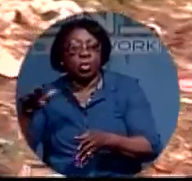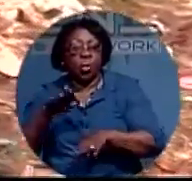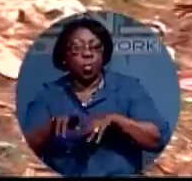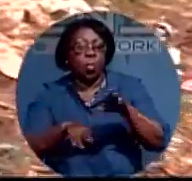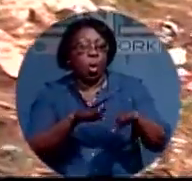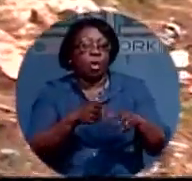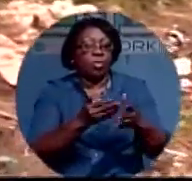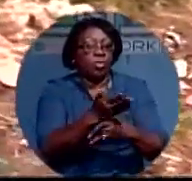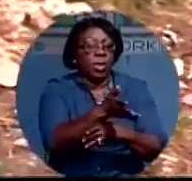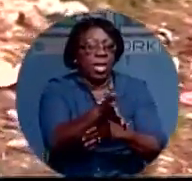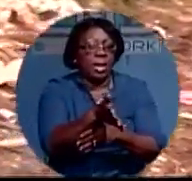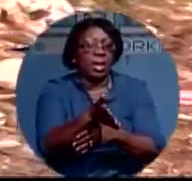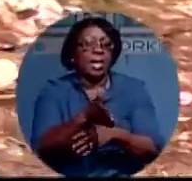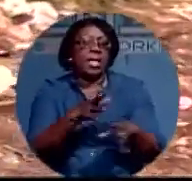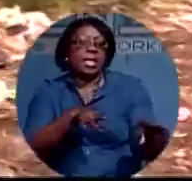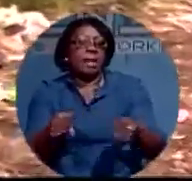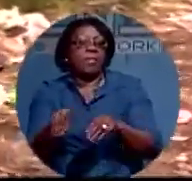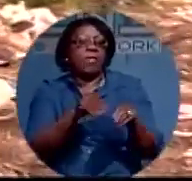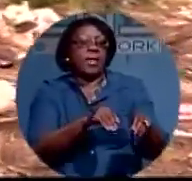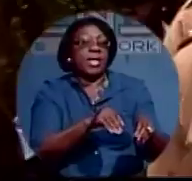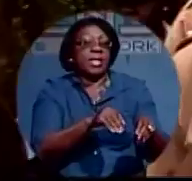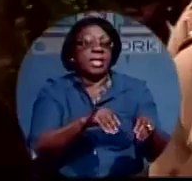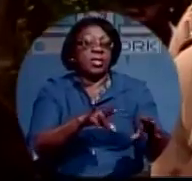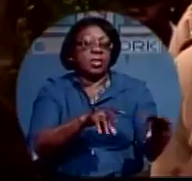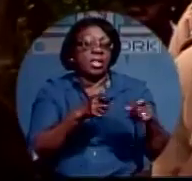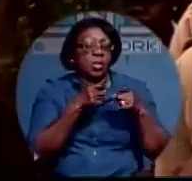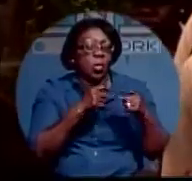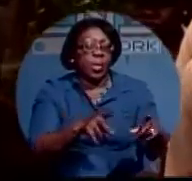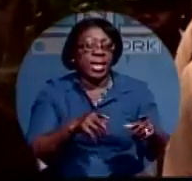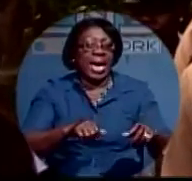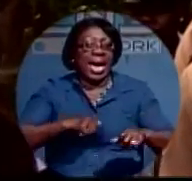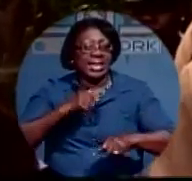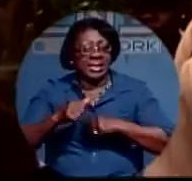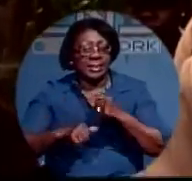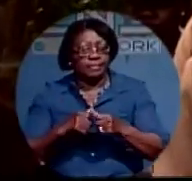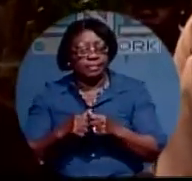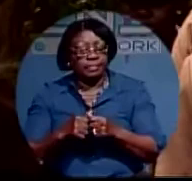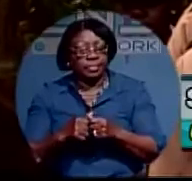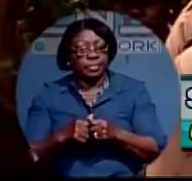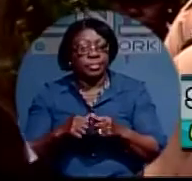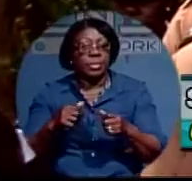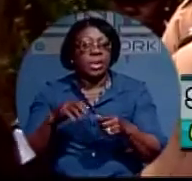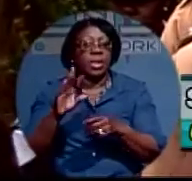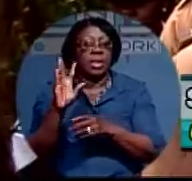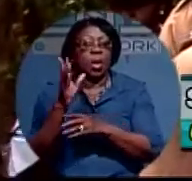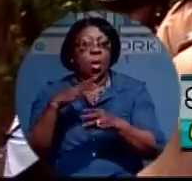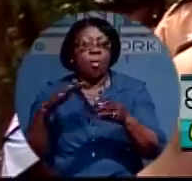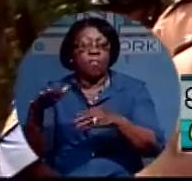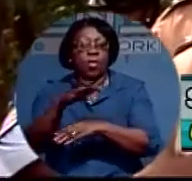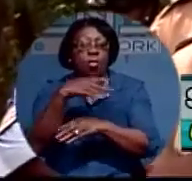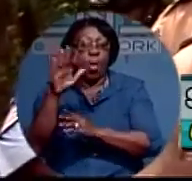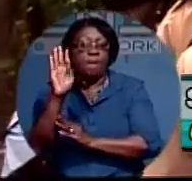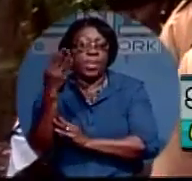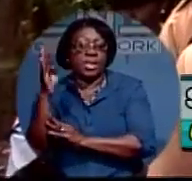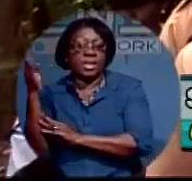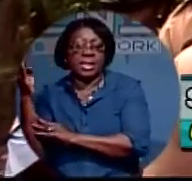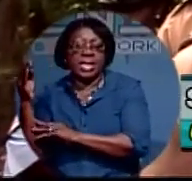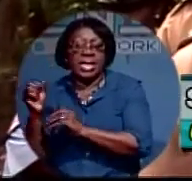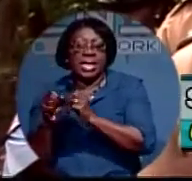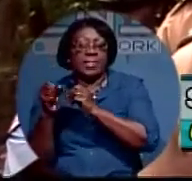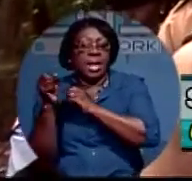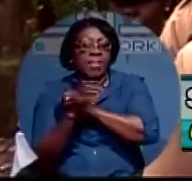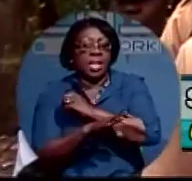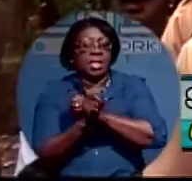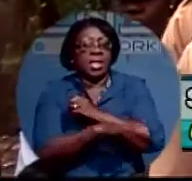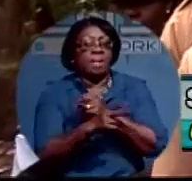Dean says they're moving in to take some immediate action. This is a very secluded area, overgrown bushes, and you see this is being turned into a dumping ground, but